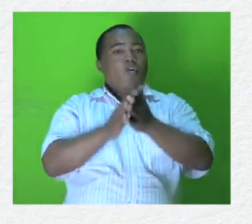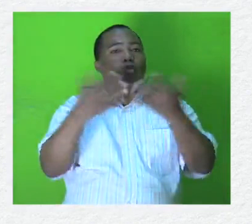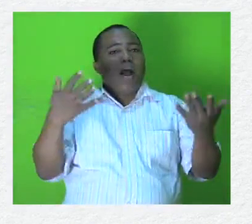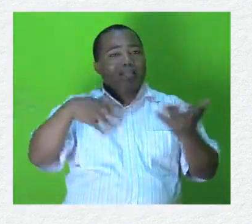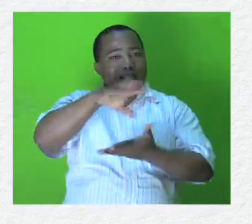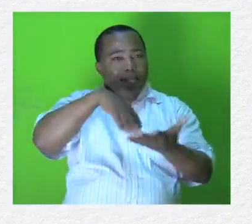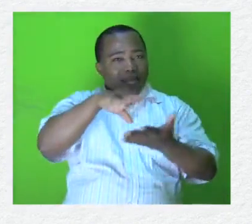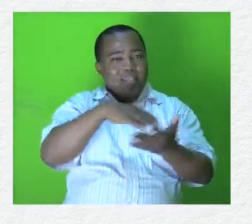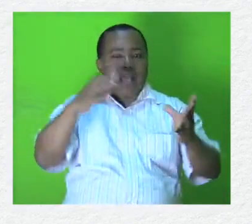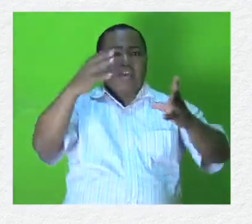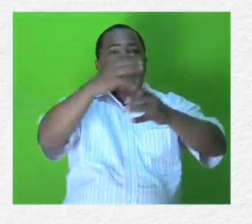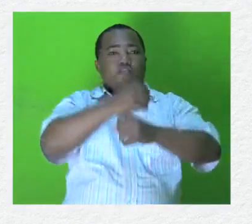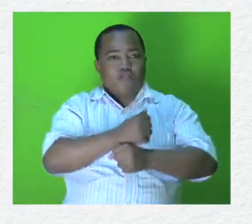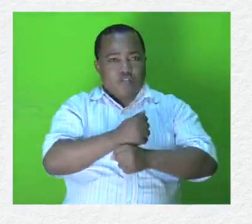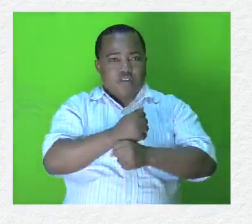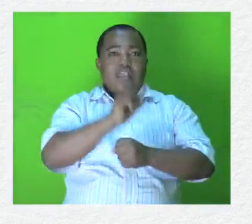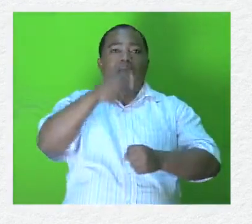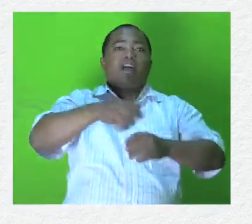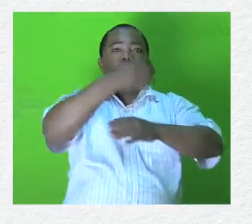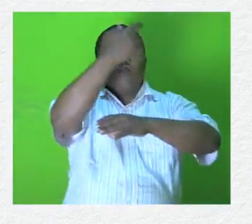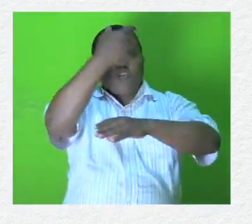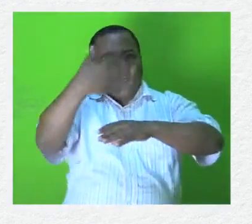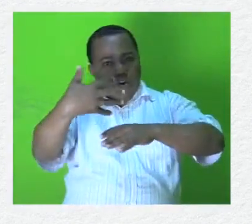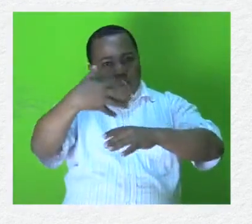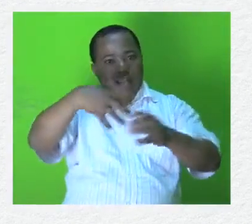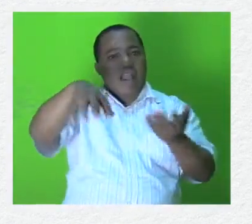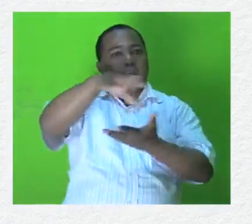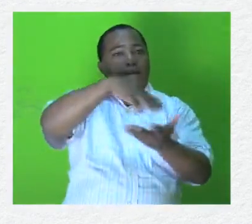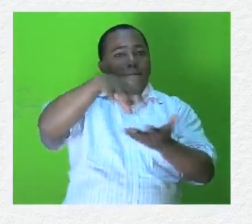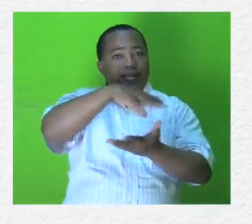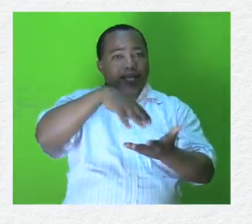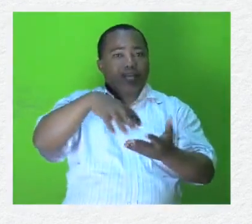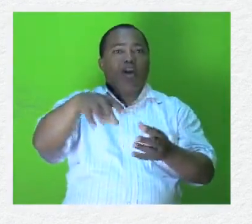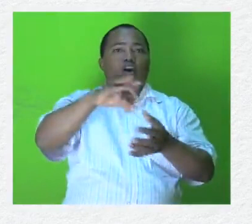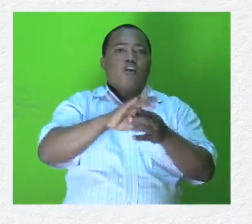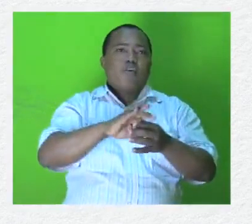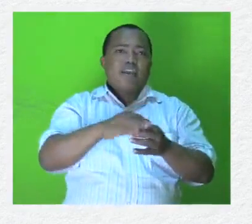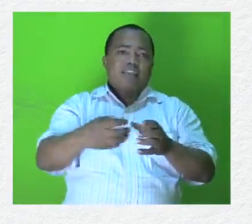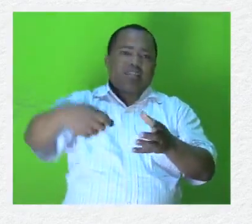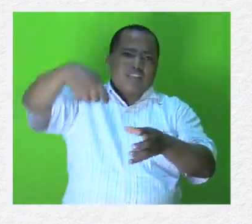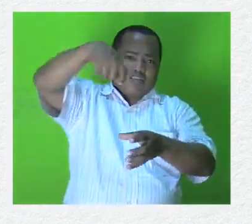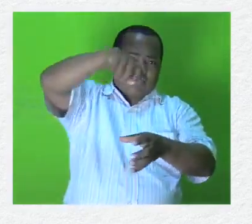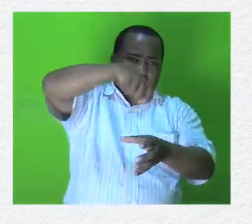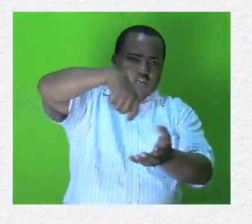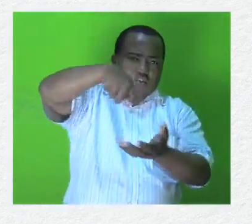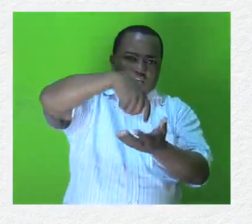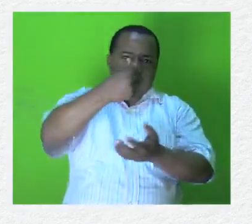What mixture will be formed if water mixed with coconut oil?